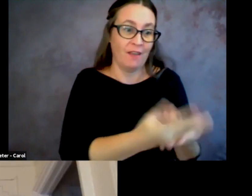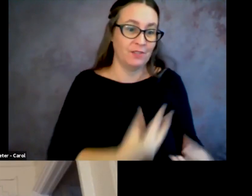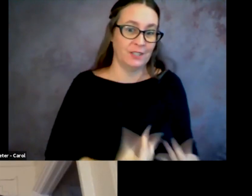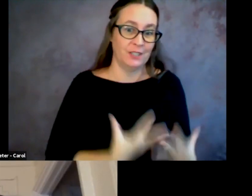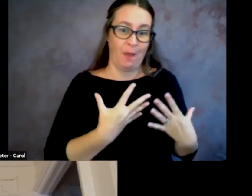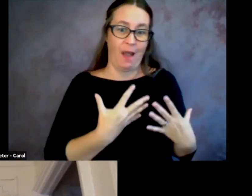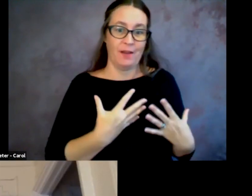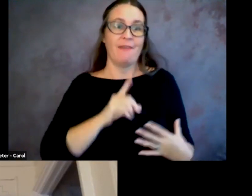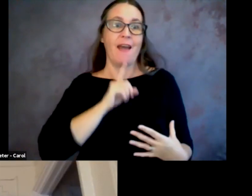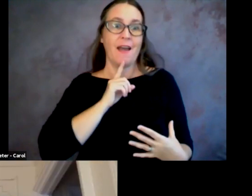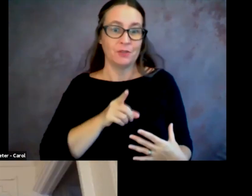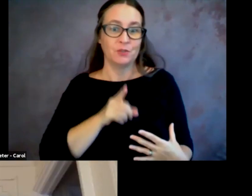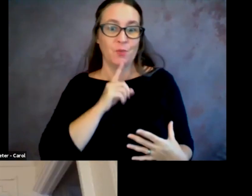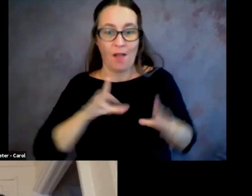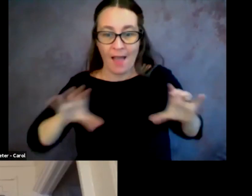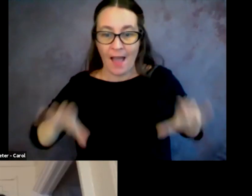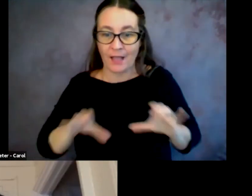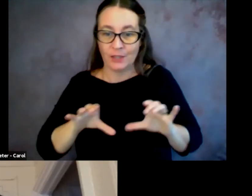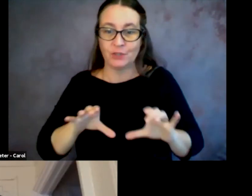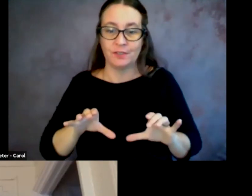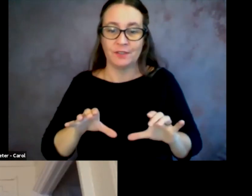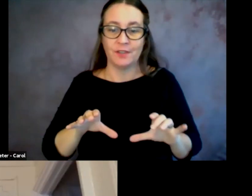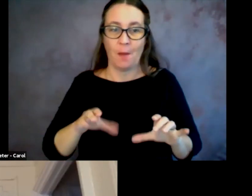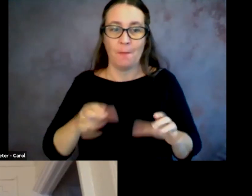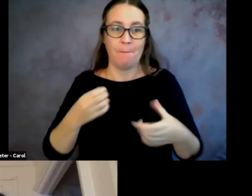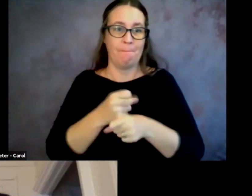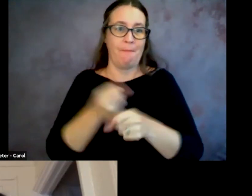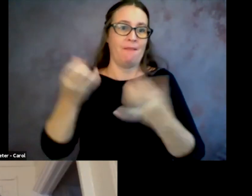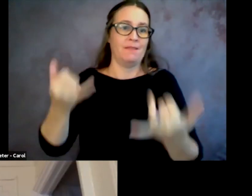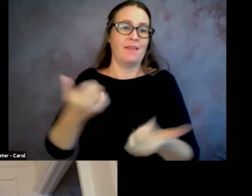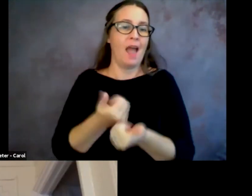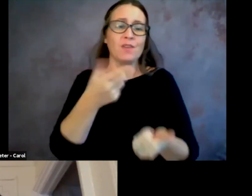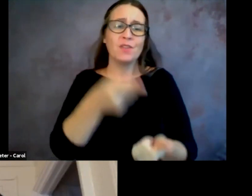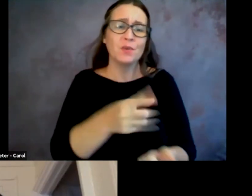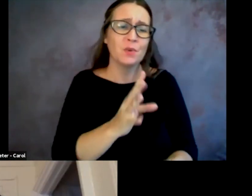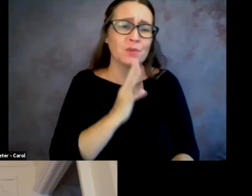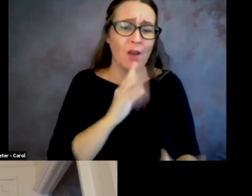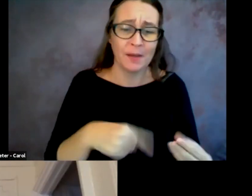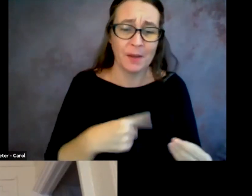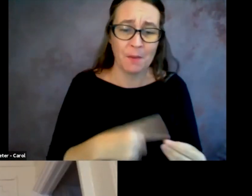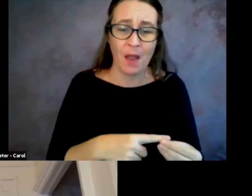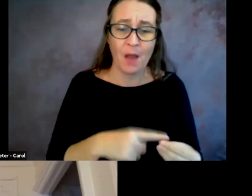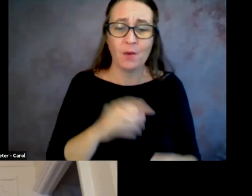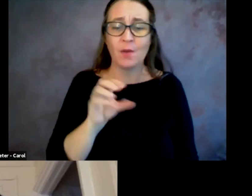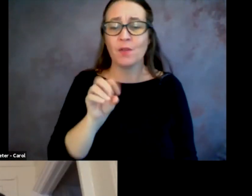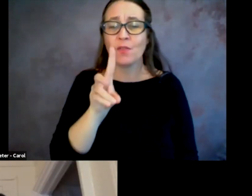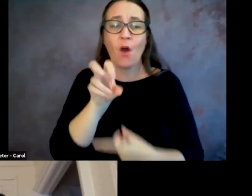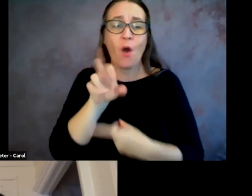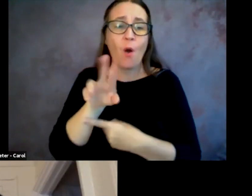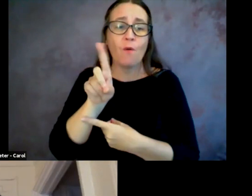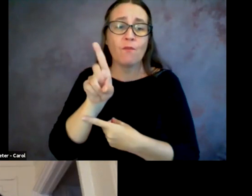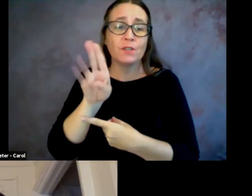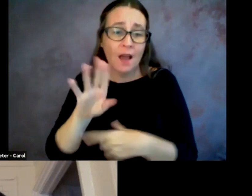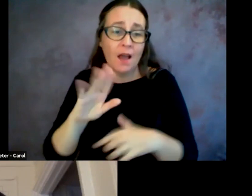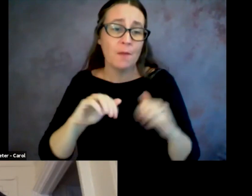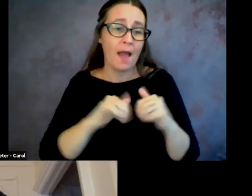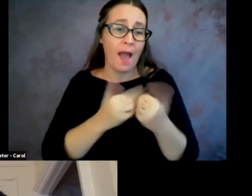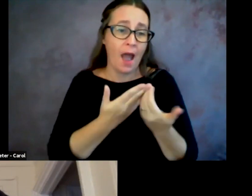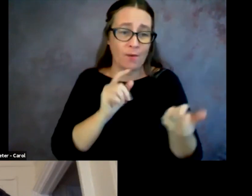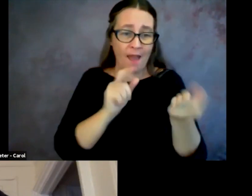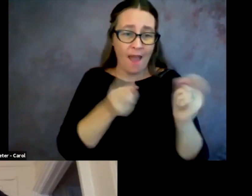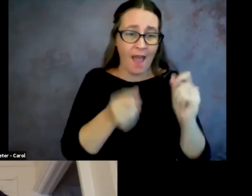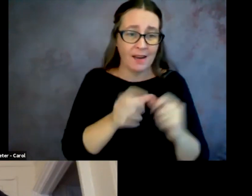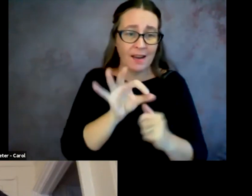actual action of doing this. Everything you're talking about, overdub, the way you edit a file, these were